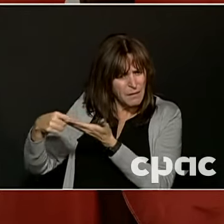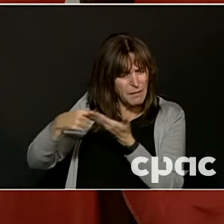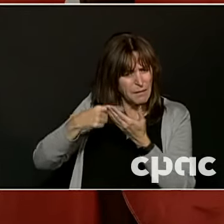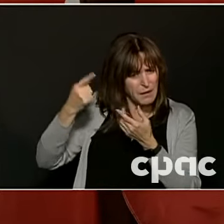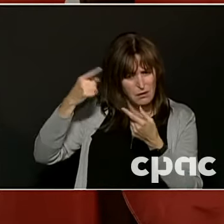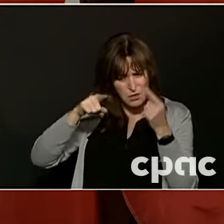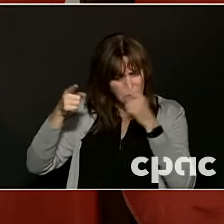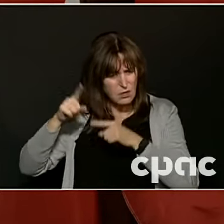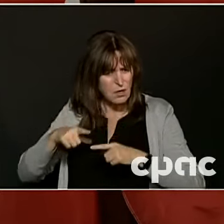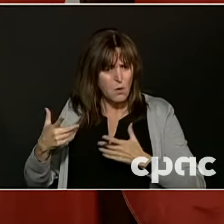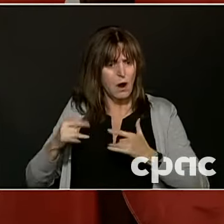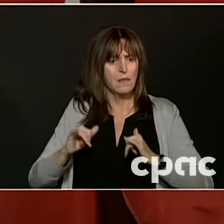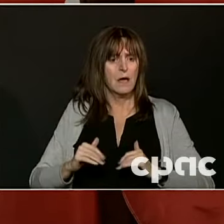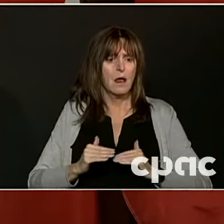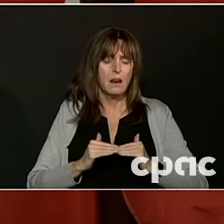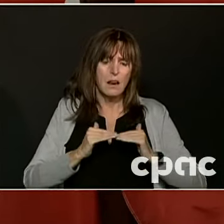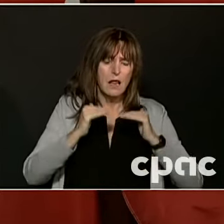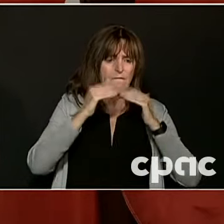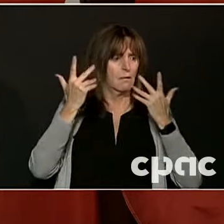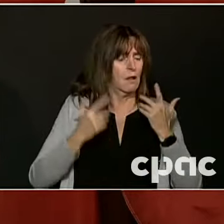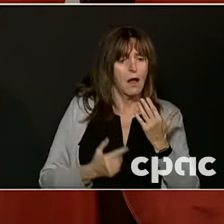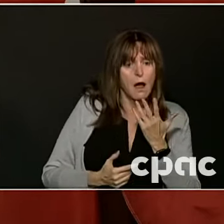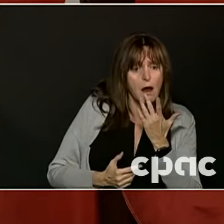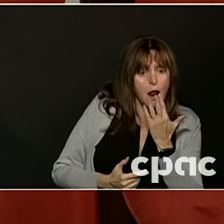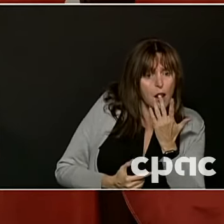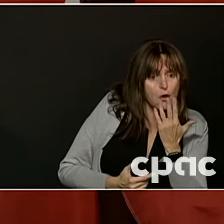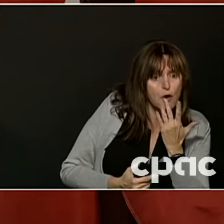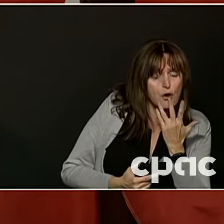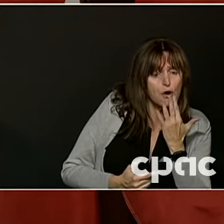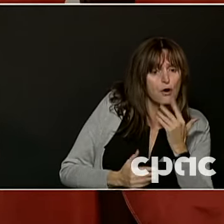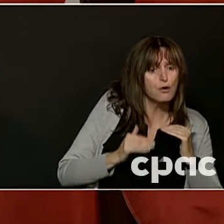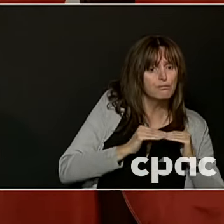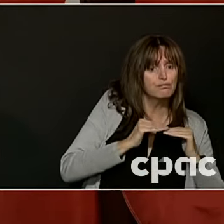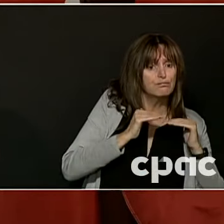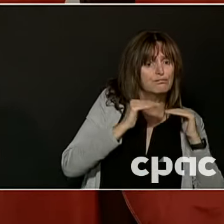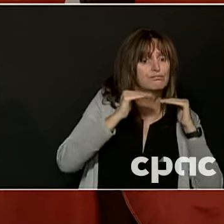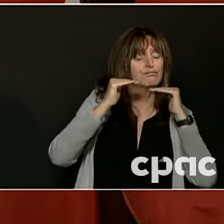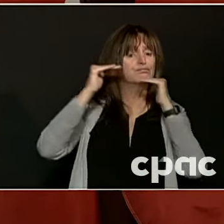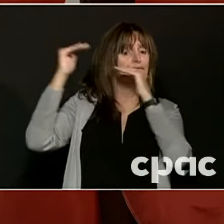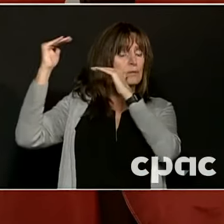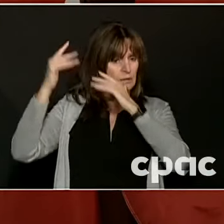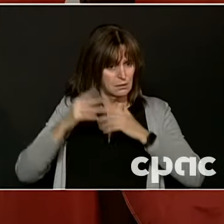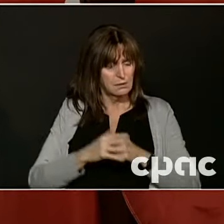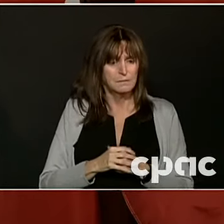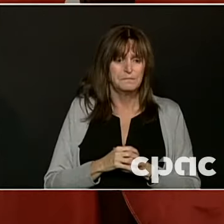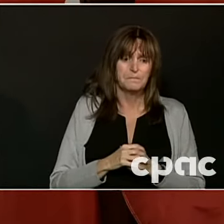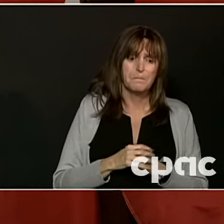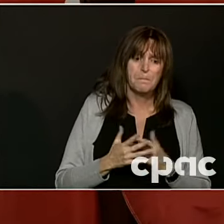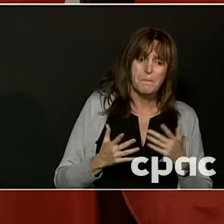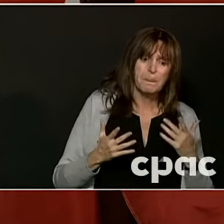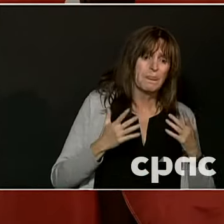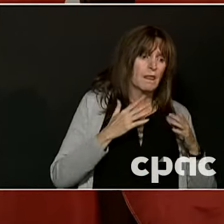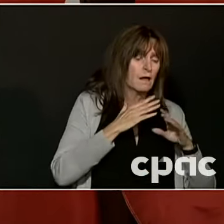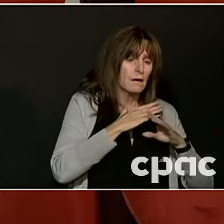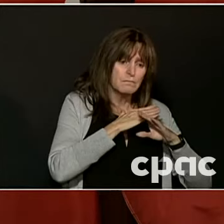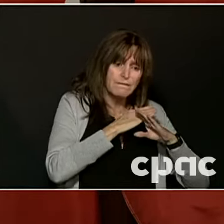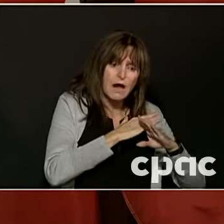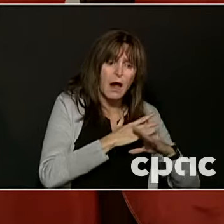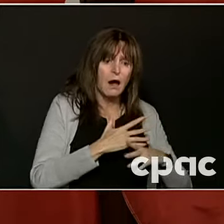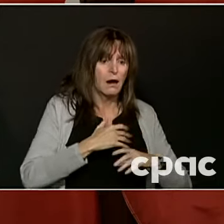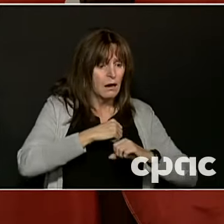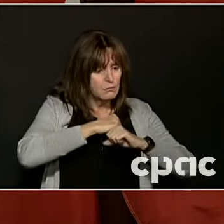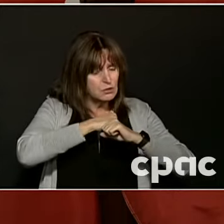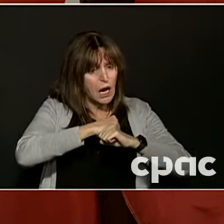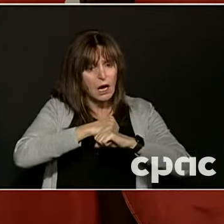colors were in and the colors are out and the colors are back in again. And the ideas of prevent, protect, restrict, and control, those concepts were in as